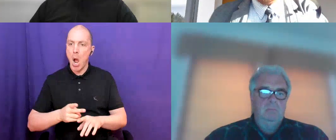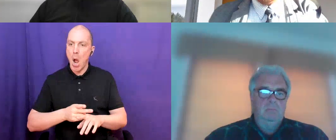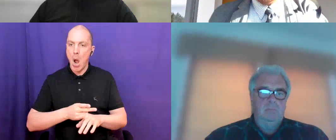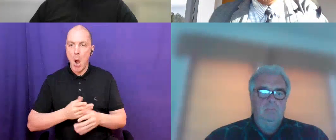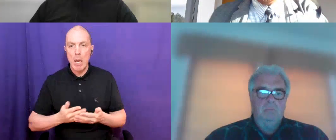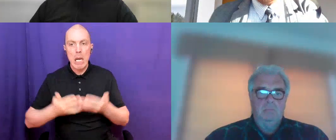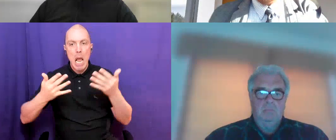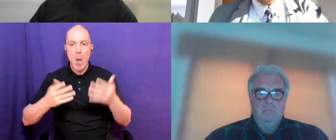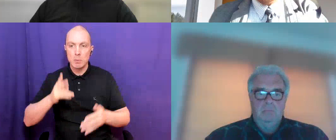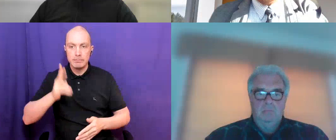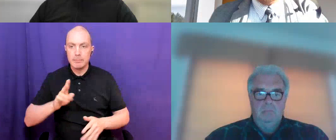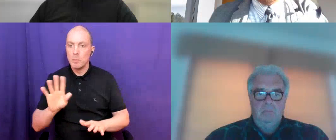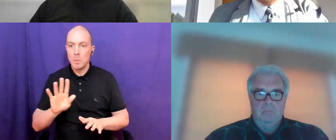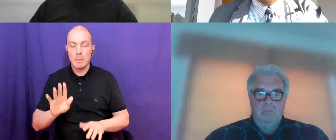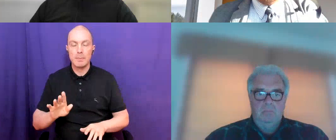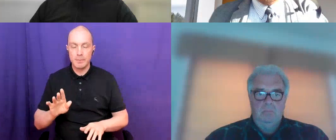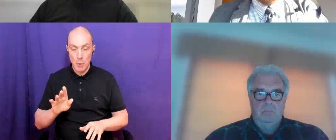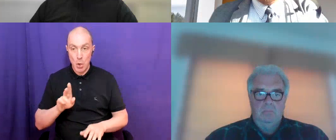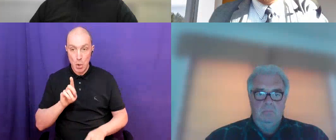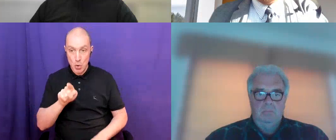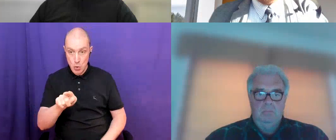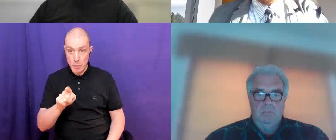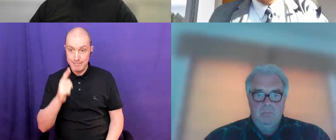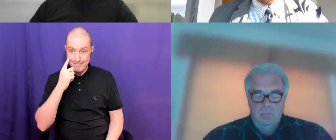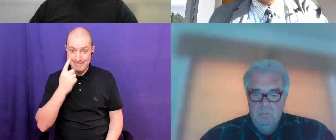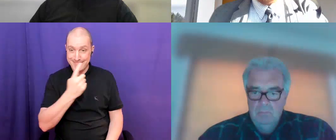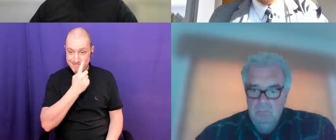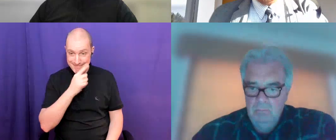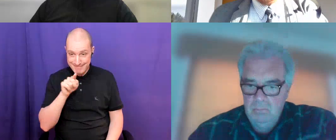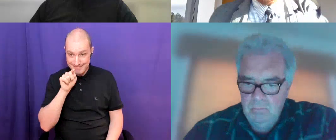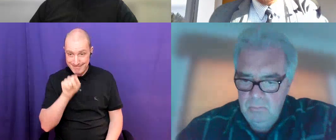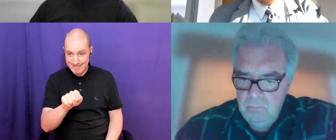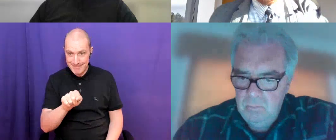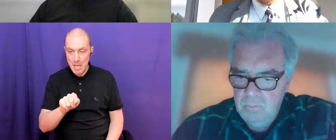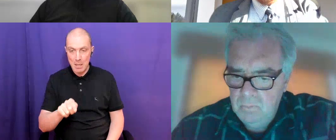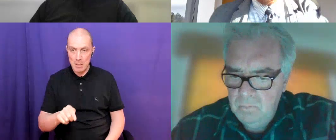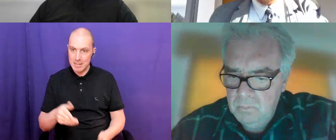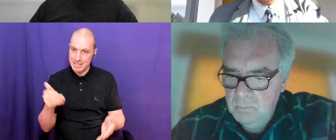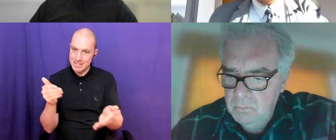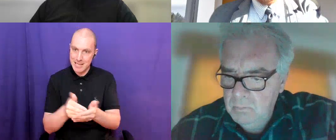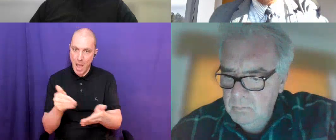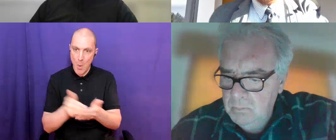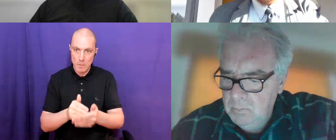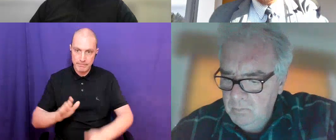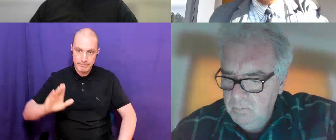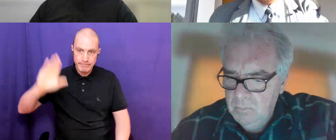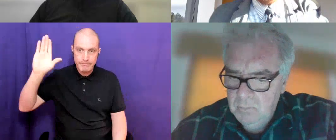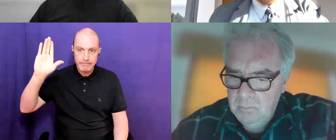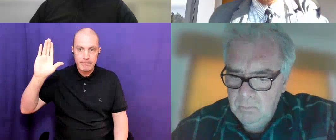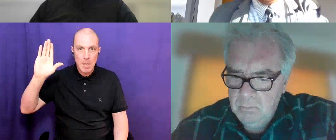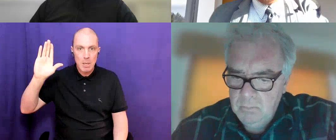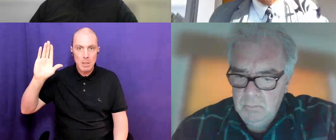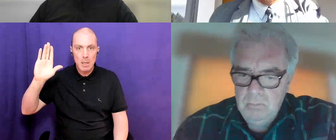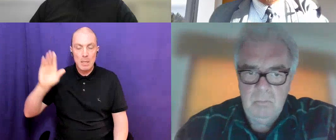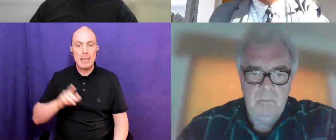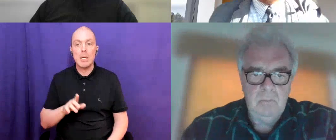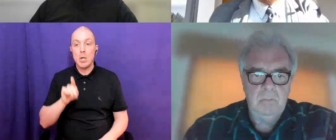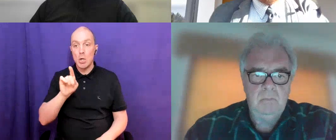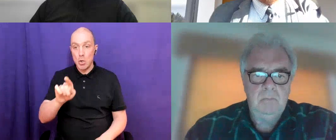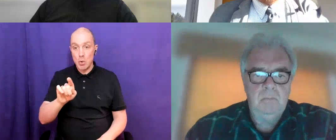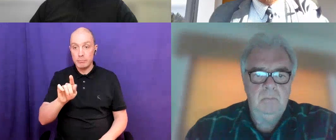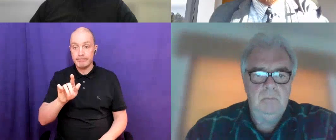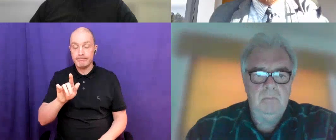myself directly immediately you have any concerns. There would need to be appropriate grounds for